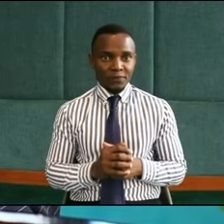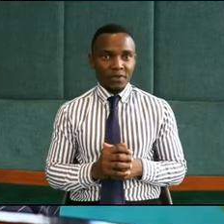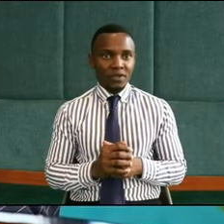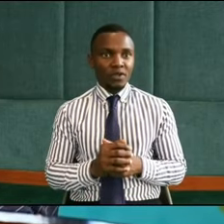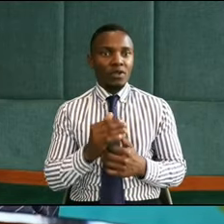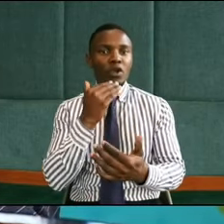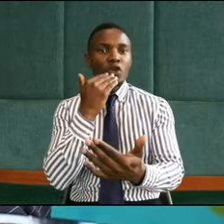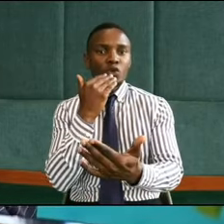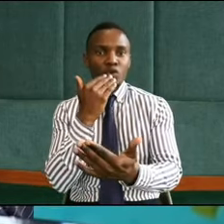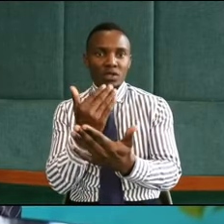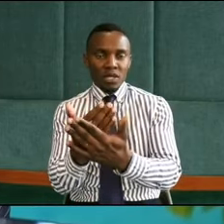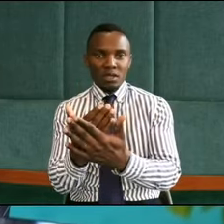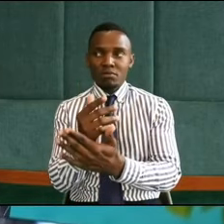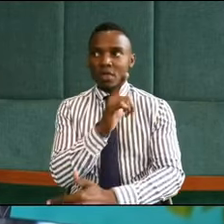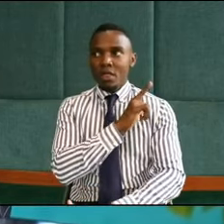to thank the Lord